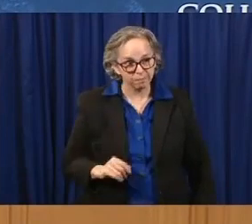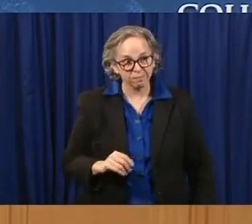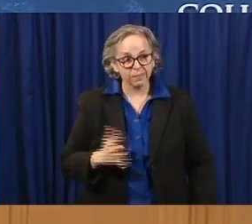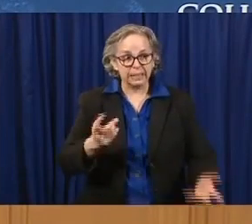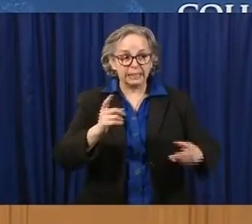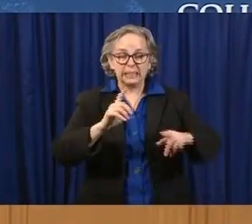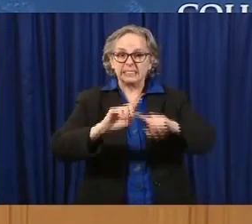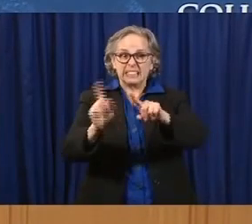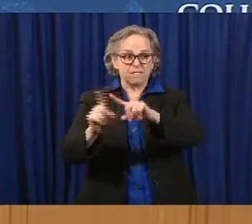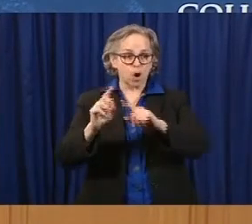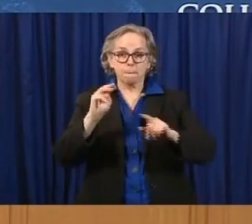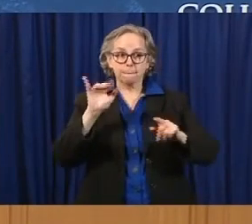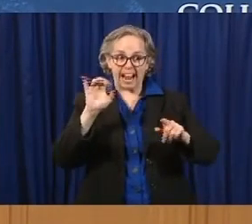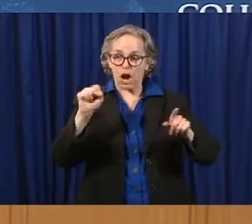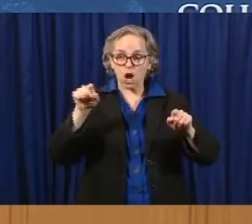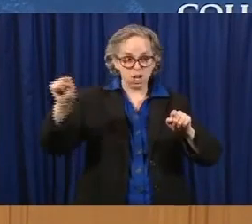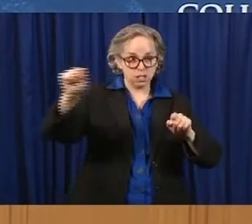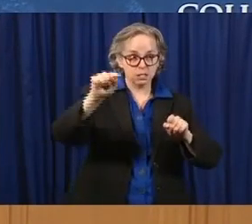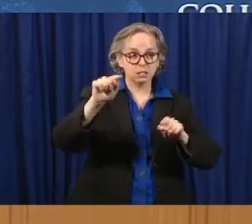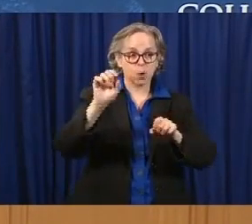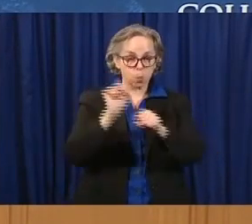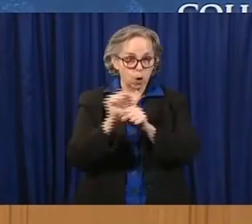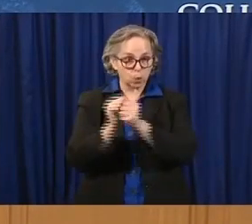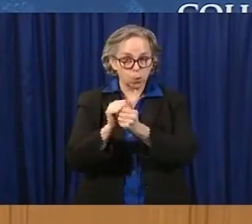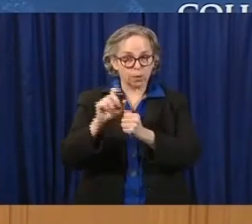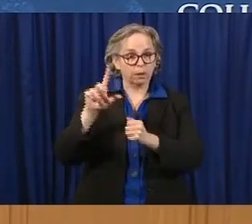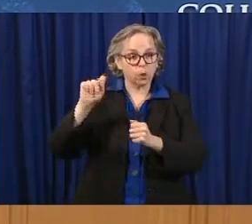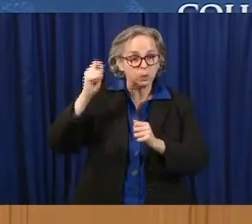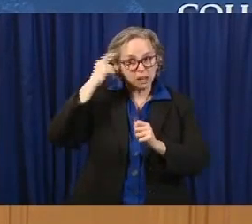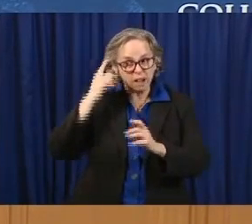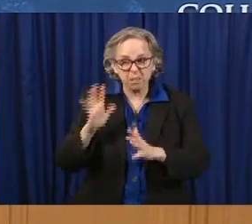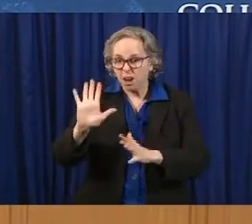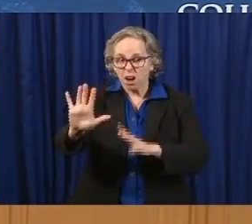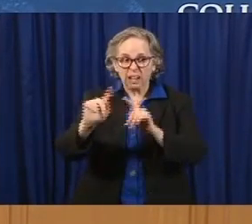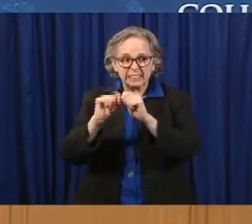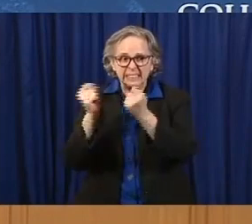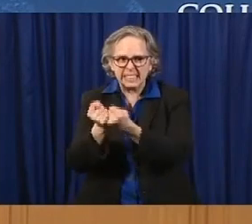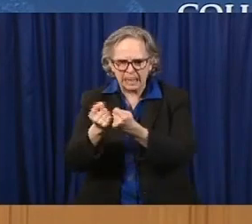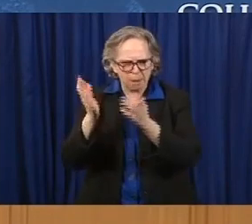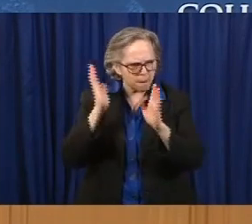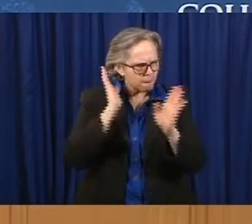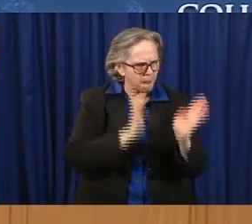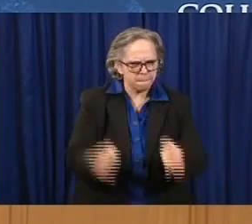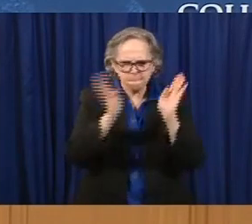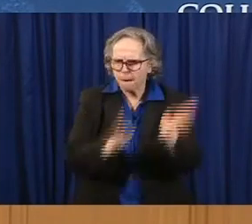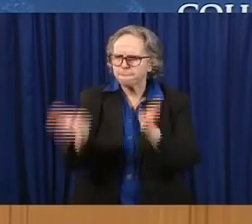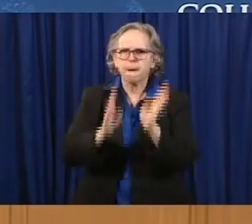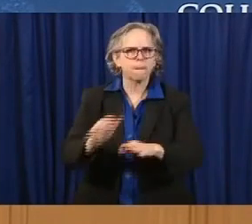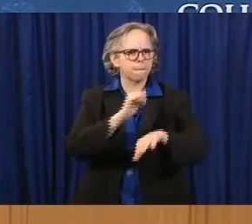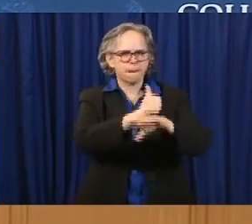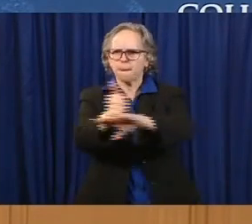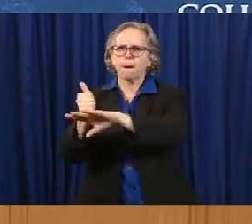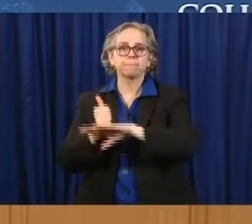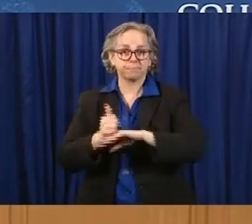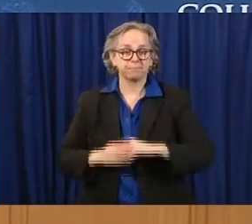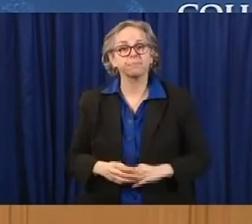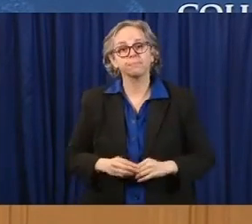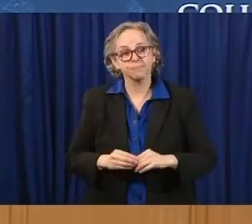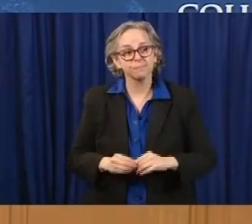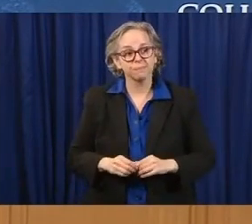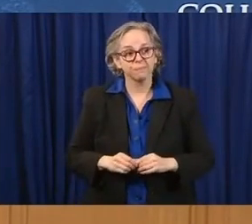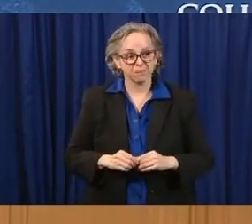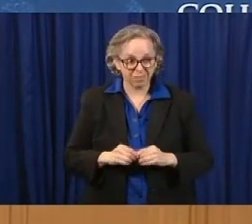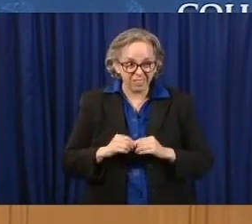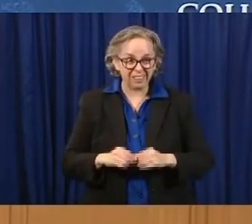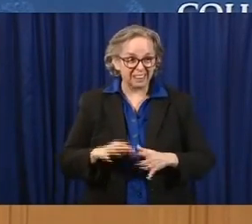set these sites up throughout the state. You know, one thing that we have been reminded of during this crisis is